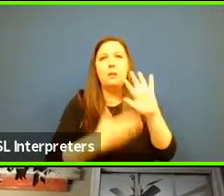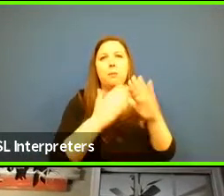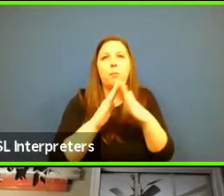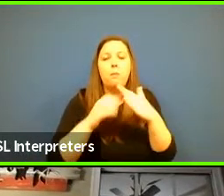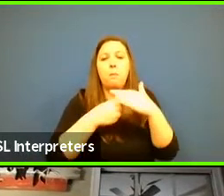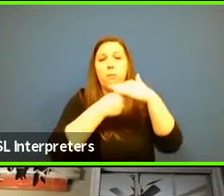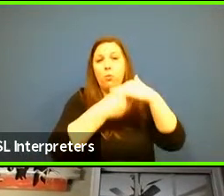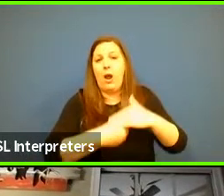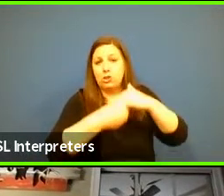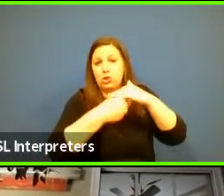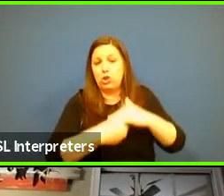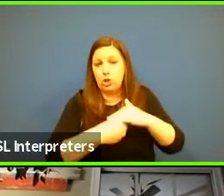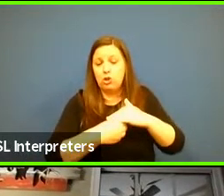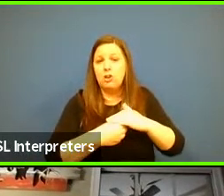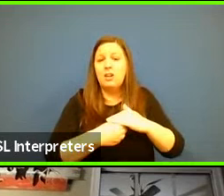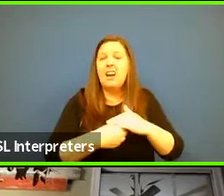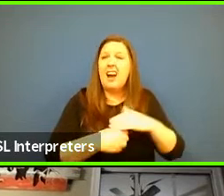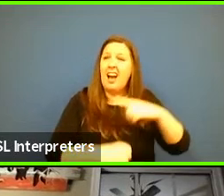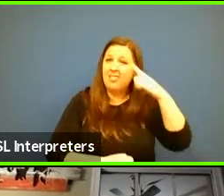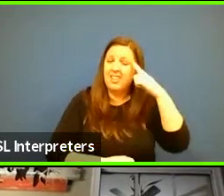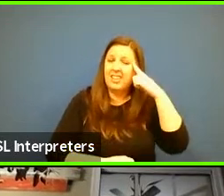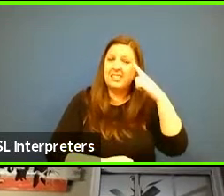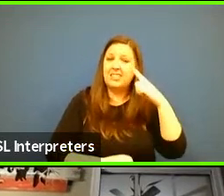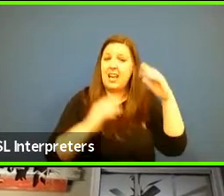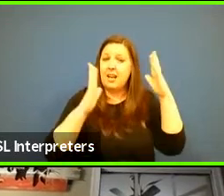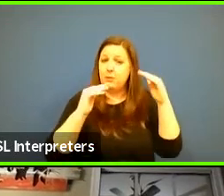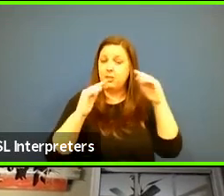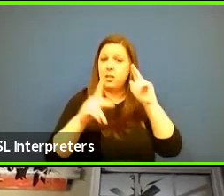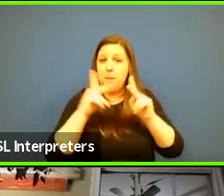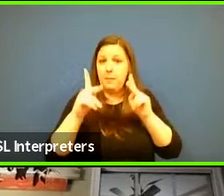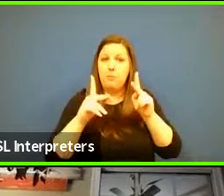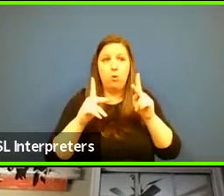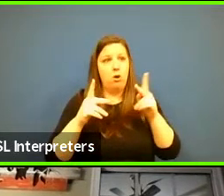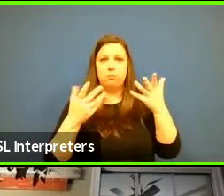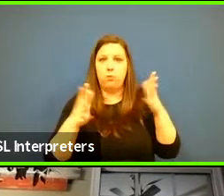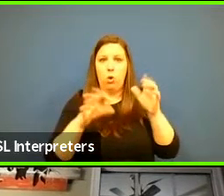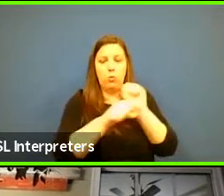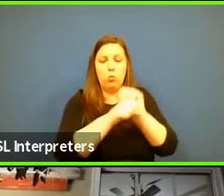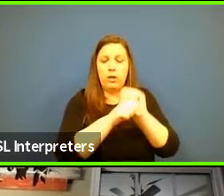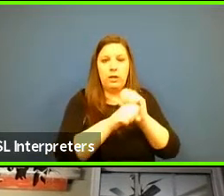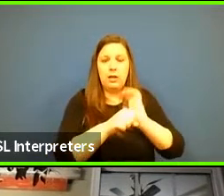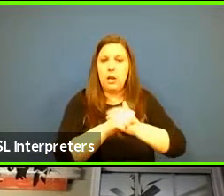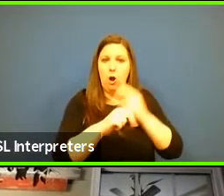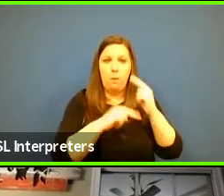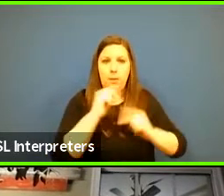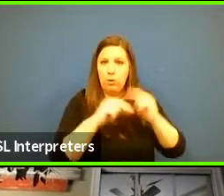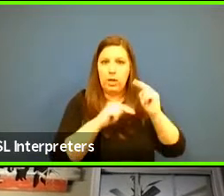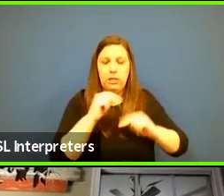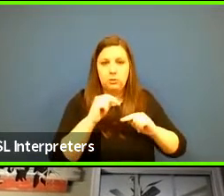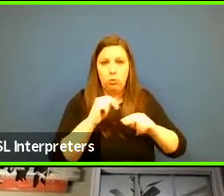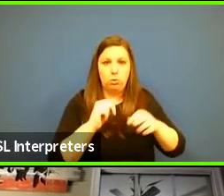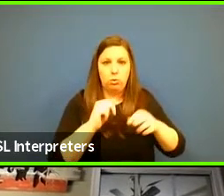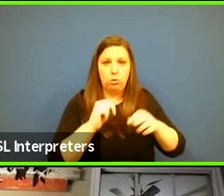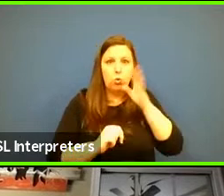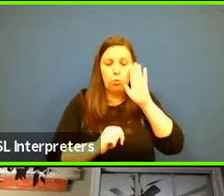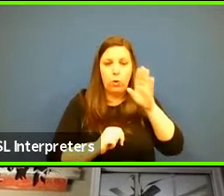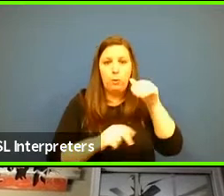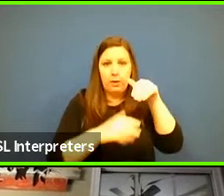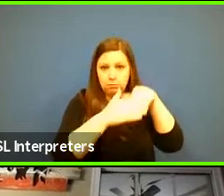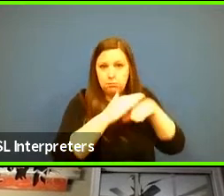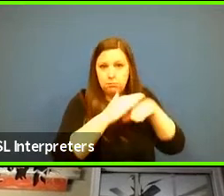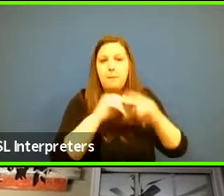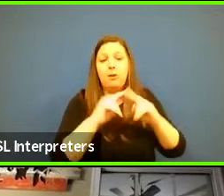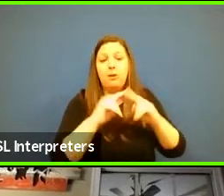the expectation right now that people are in our buildings within the next couple of weeks. And while that won't